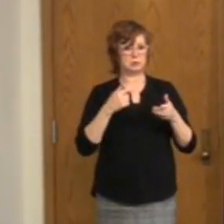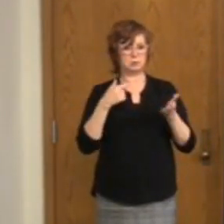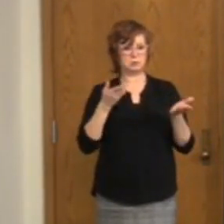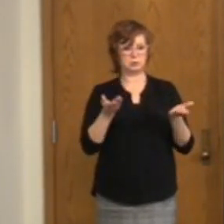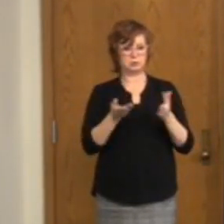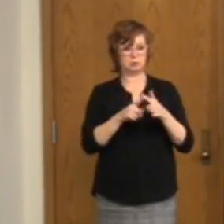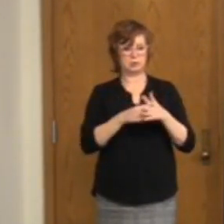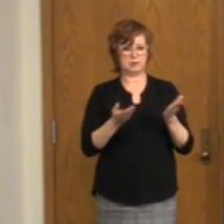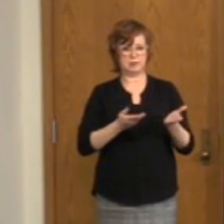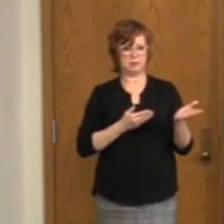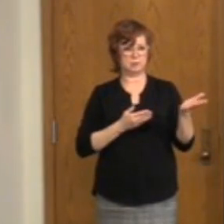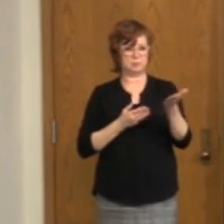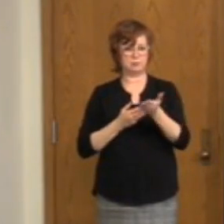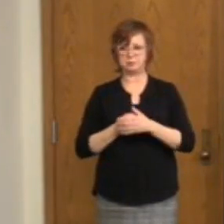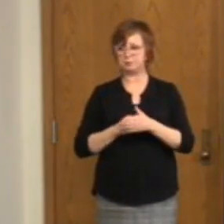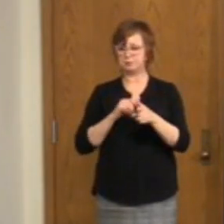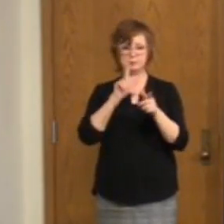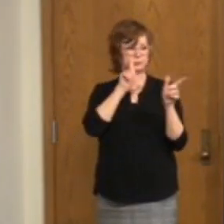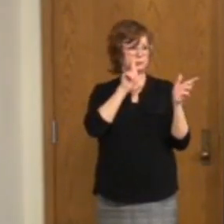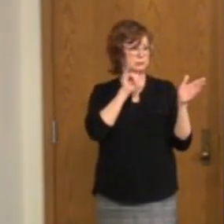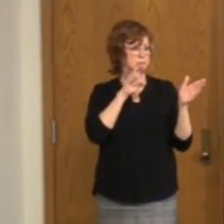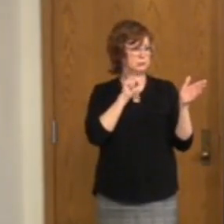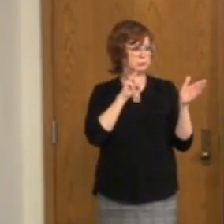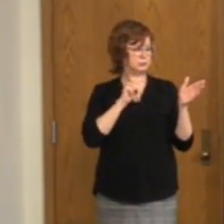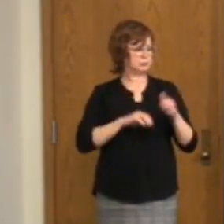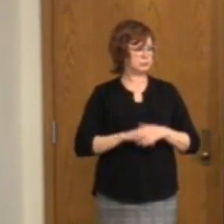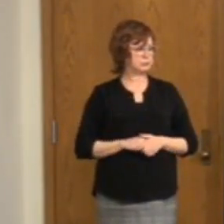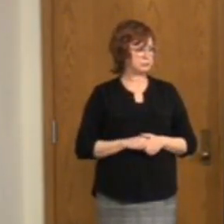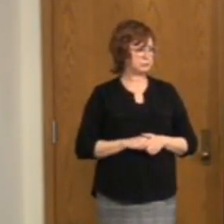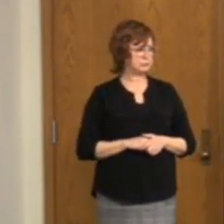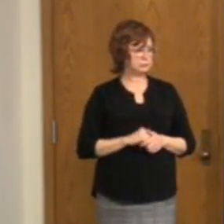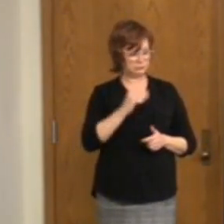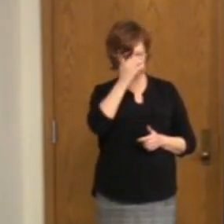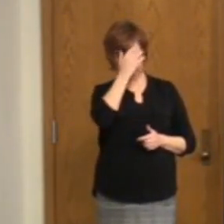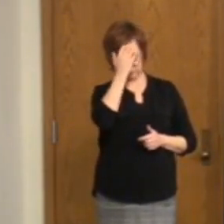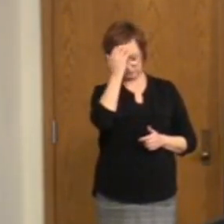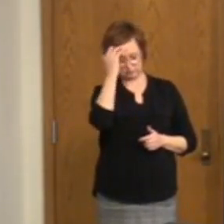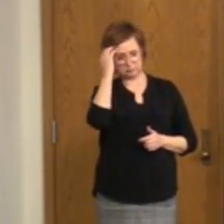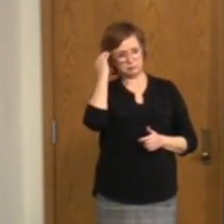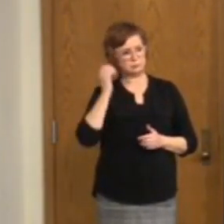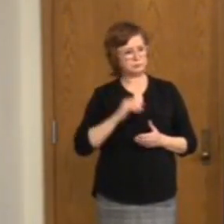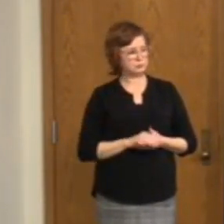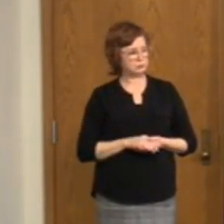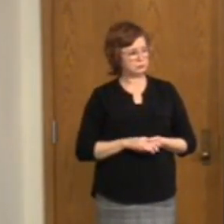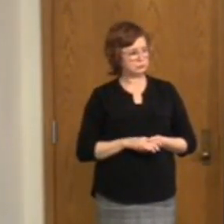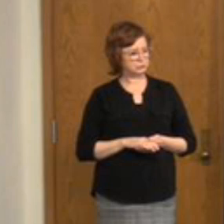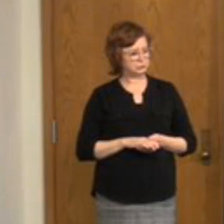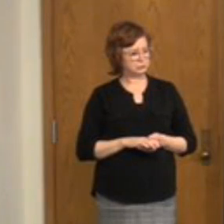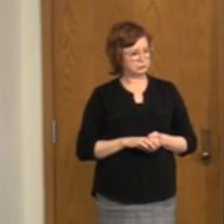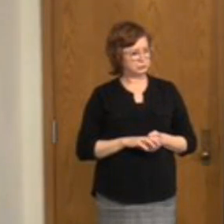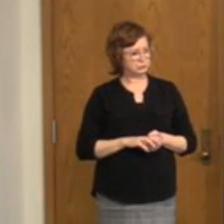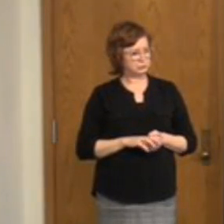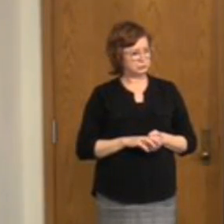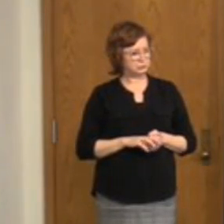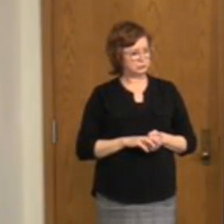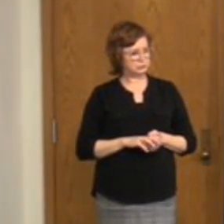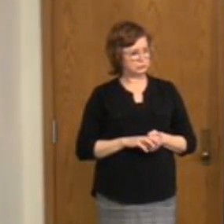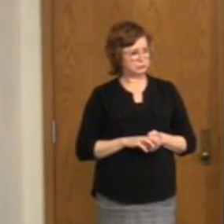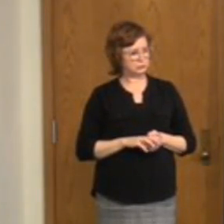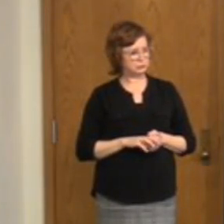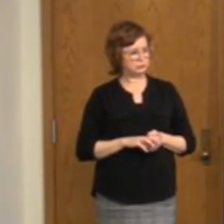start in the room. Lynn? Sure. So you mentioned speeding up first